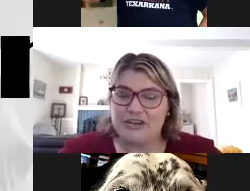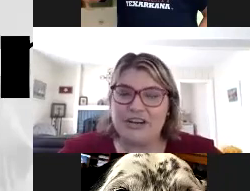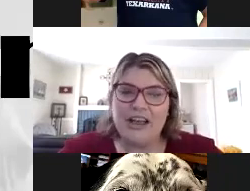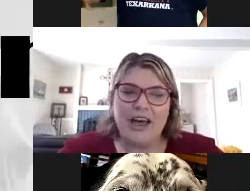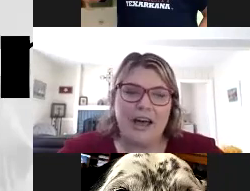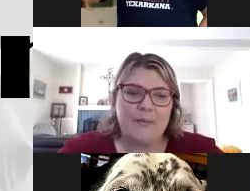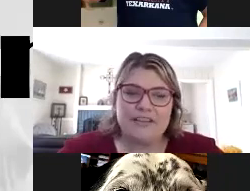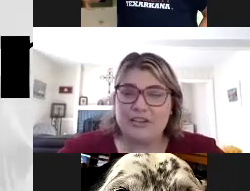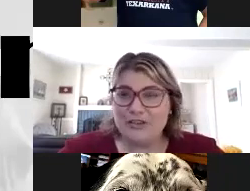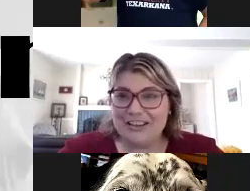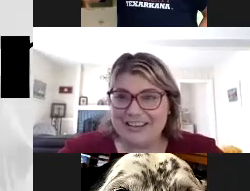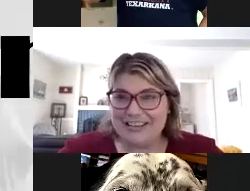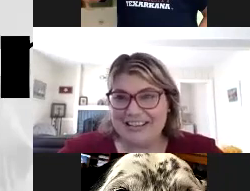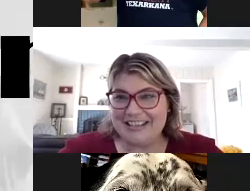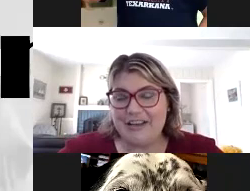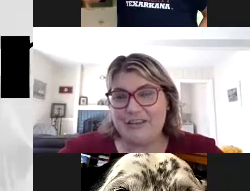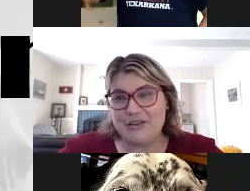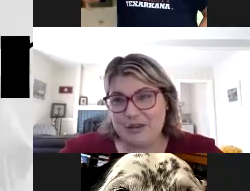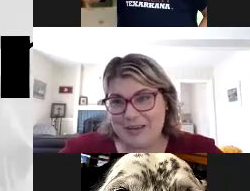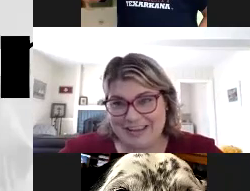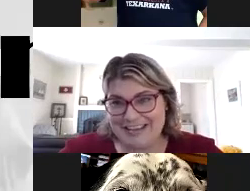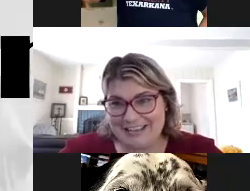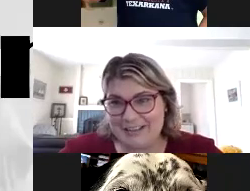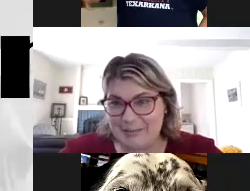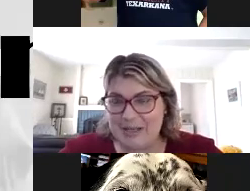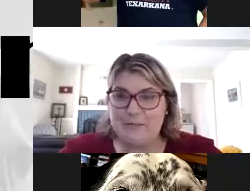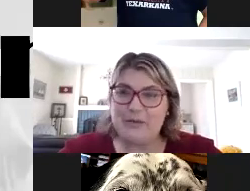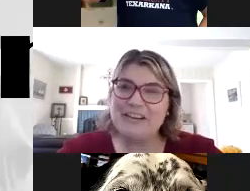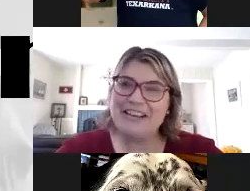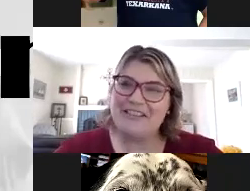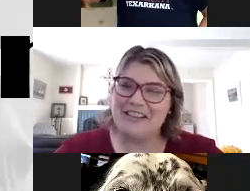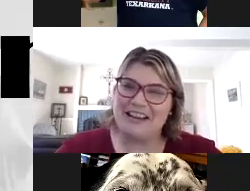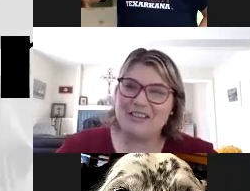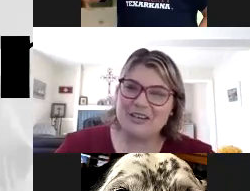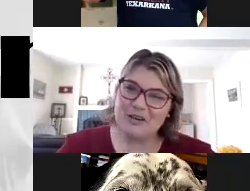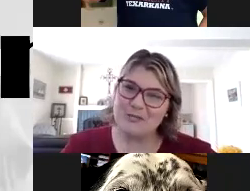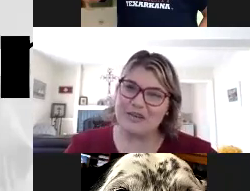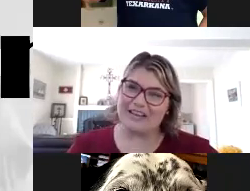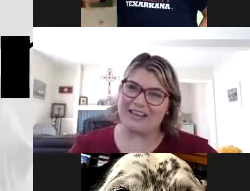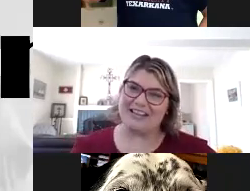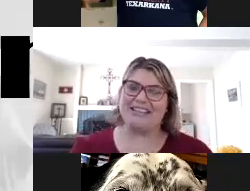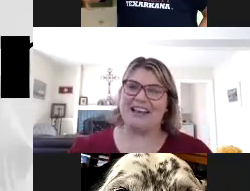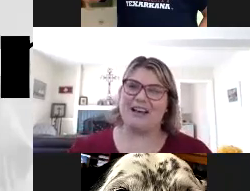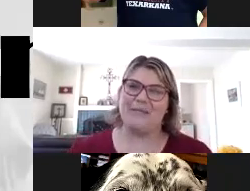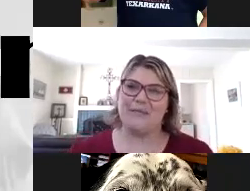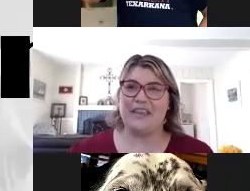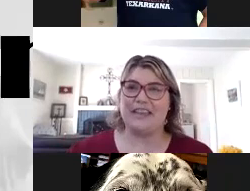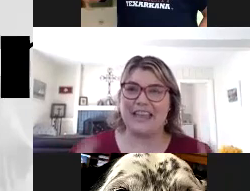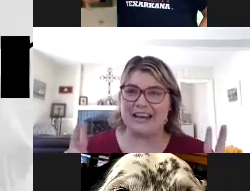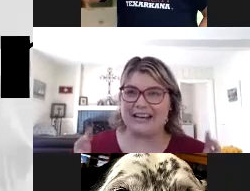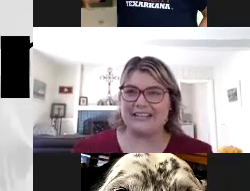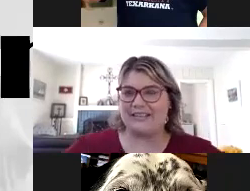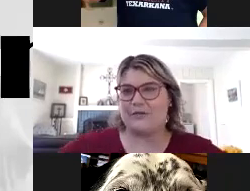for sure, the general election doesn't officially begin until September of an election year because